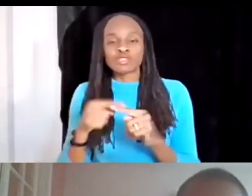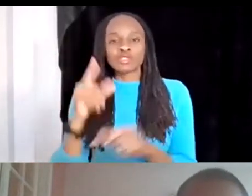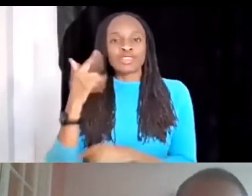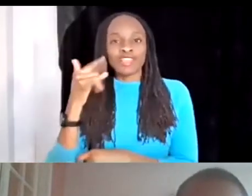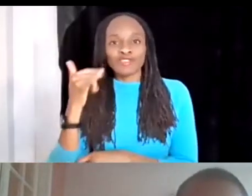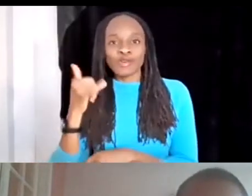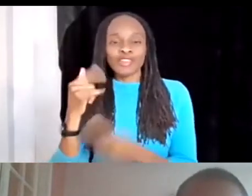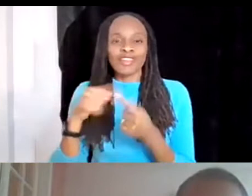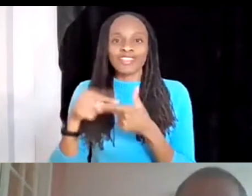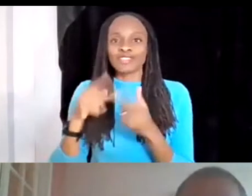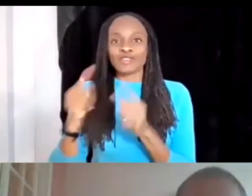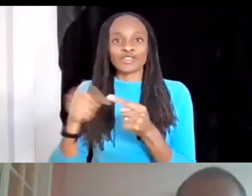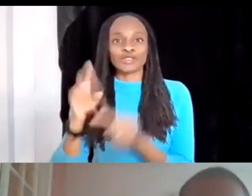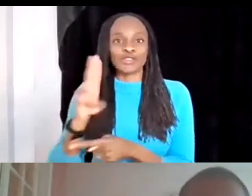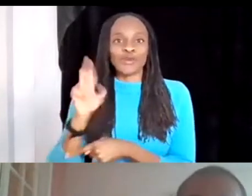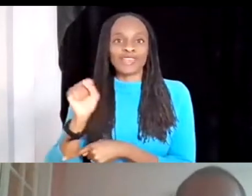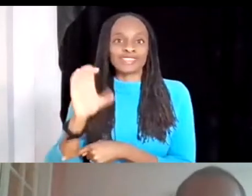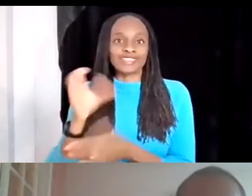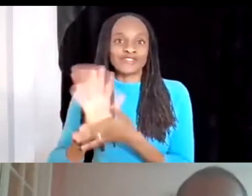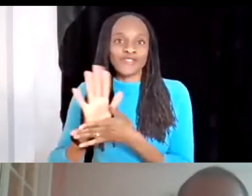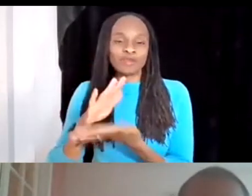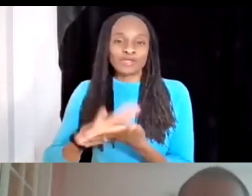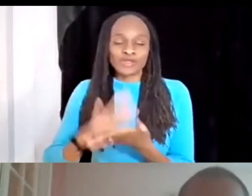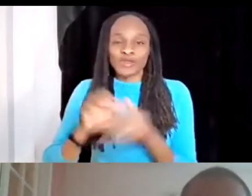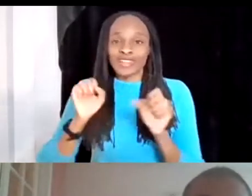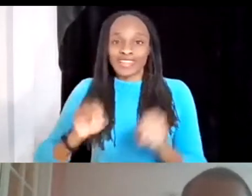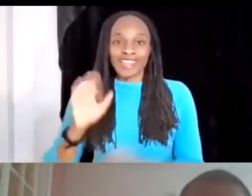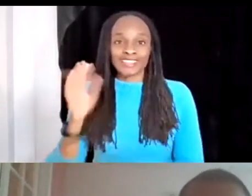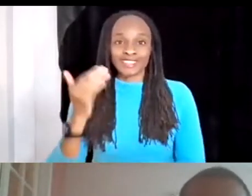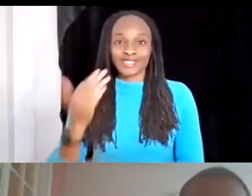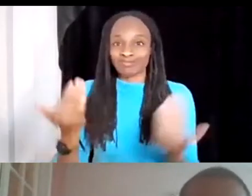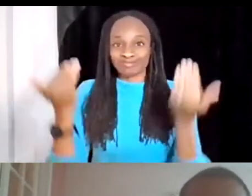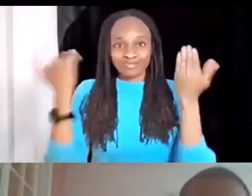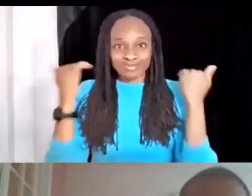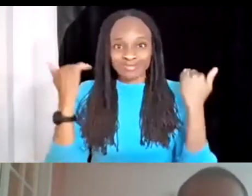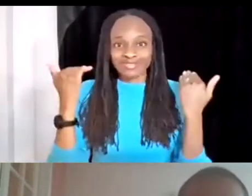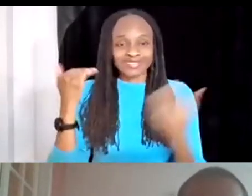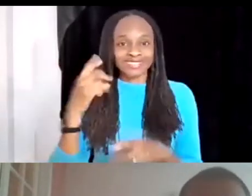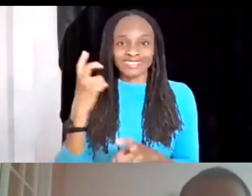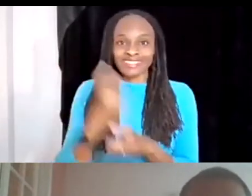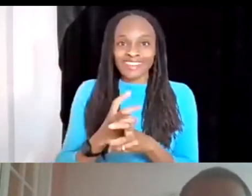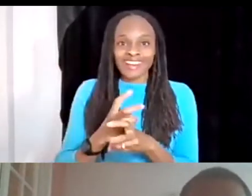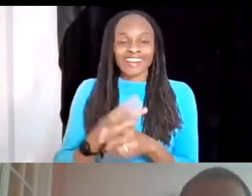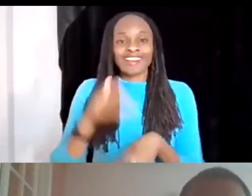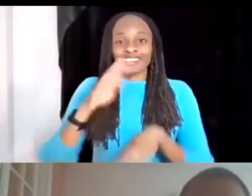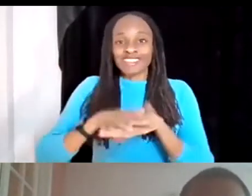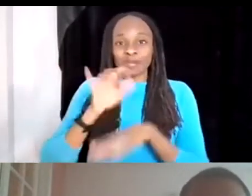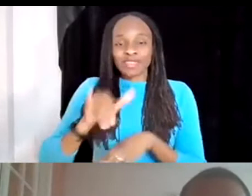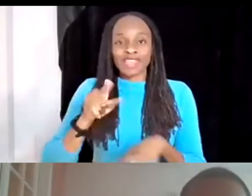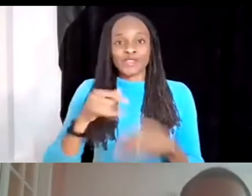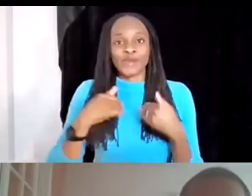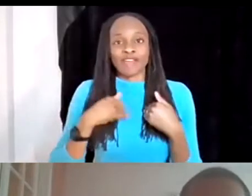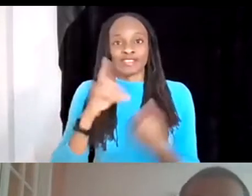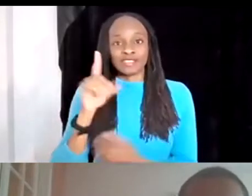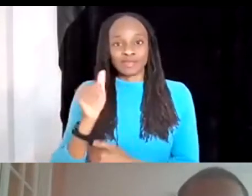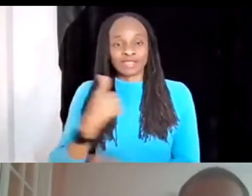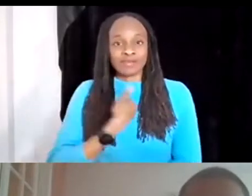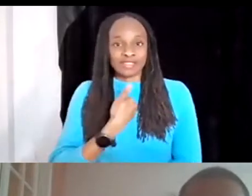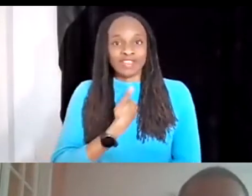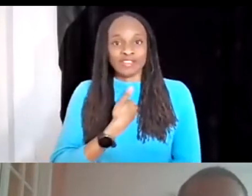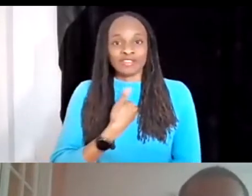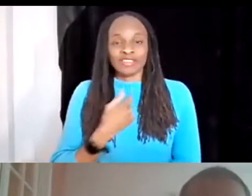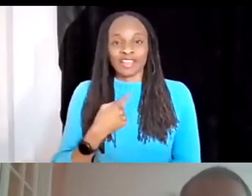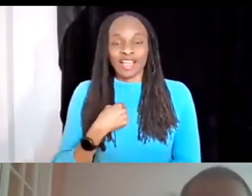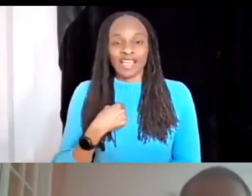anything, it could seem kind of overwhelming and arduous. And then on top of that, you have a disability. You know, I myself was